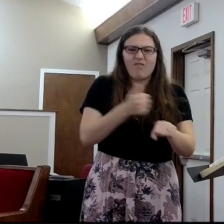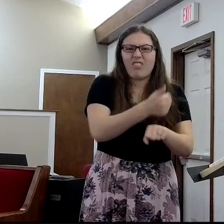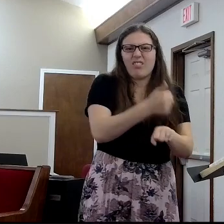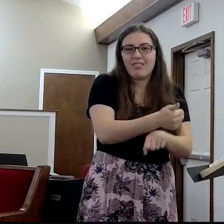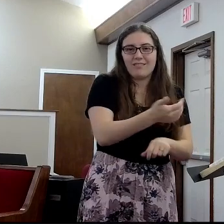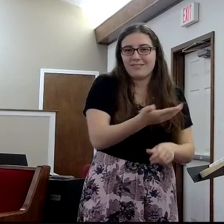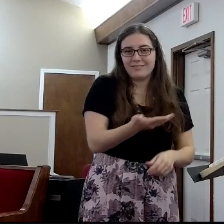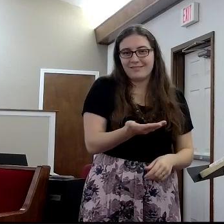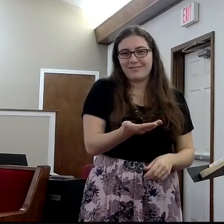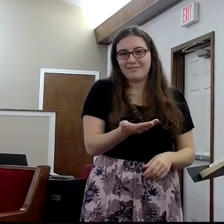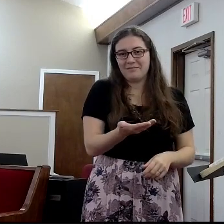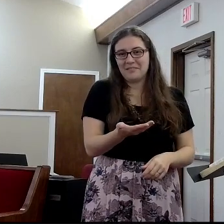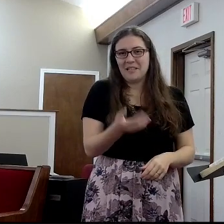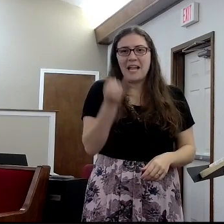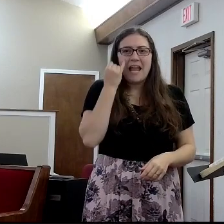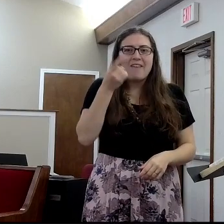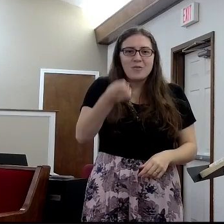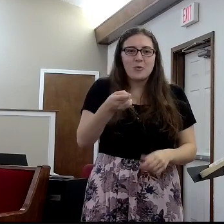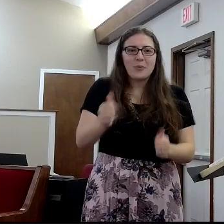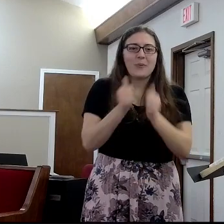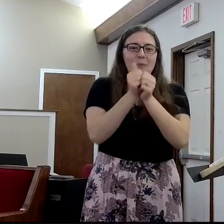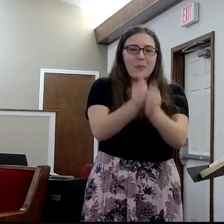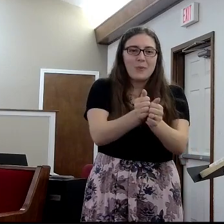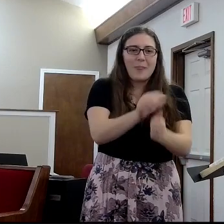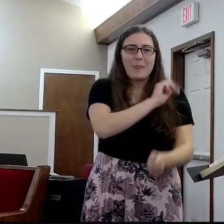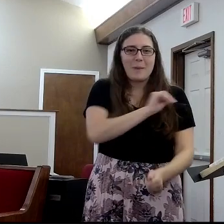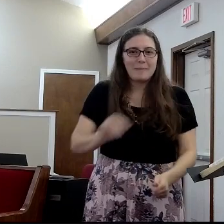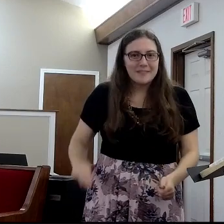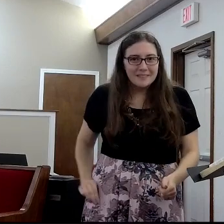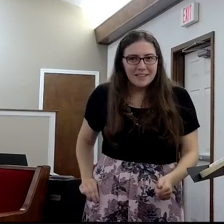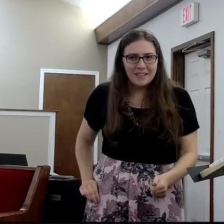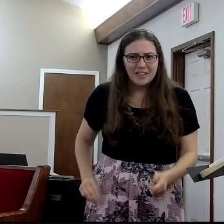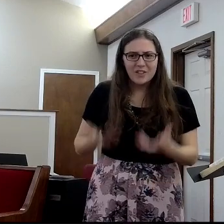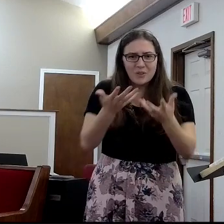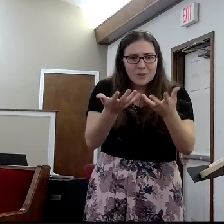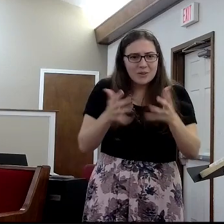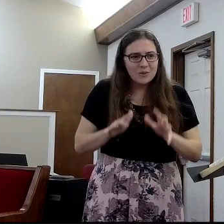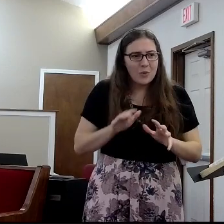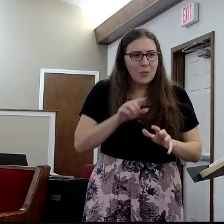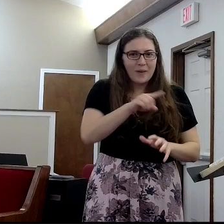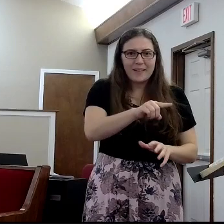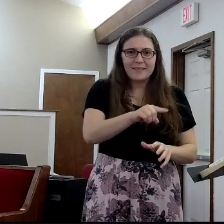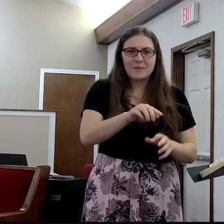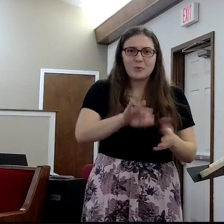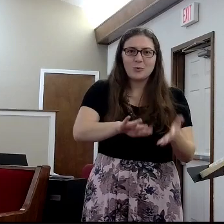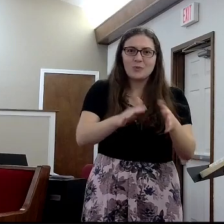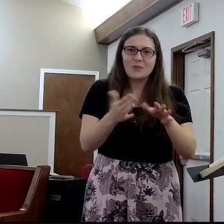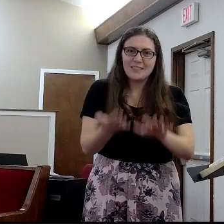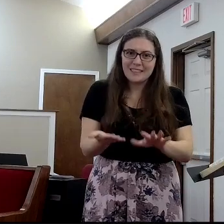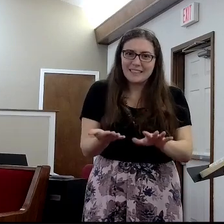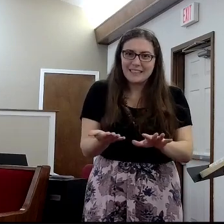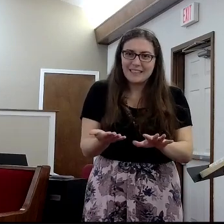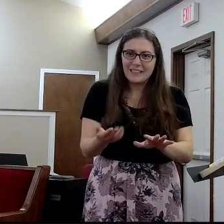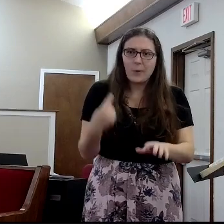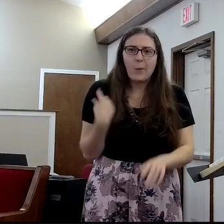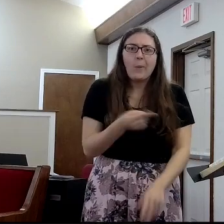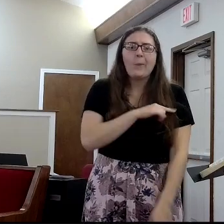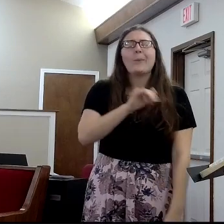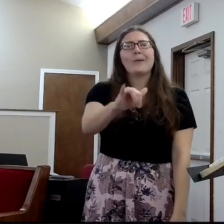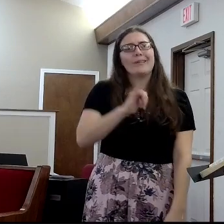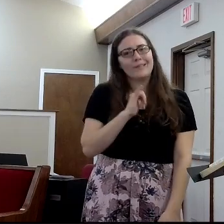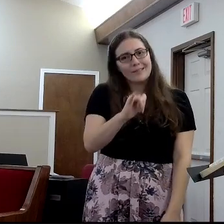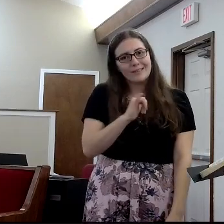But can we blame them? I mean, if you're walking with Messiah, would you really want to lose